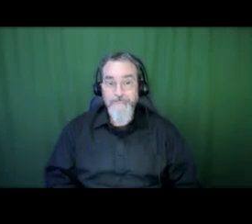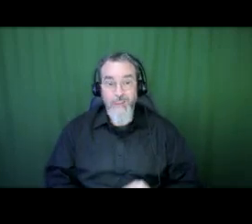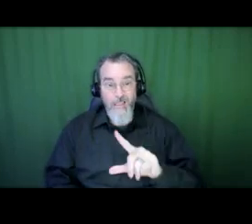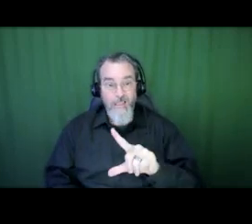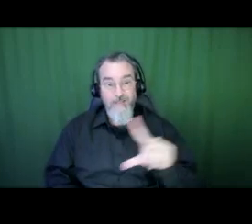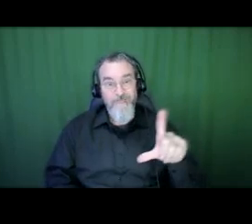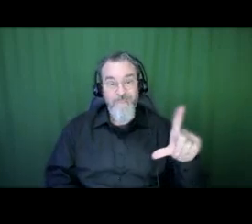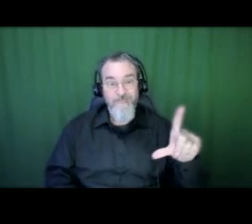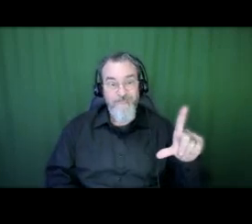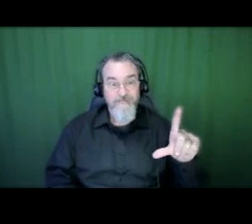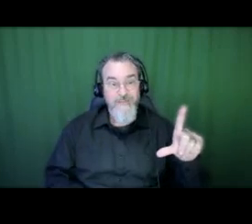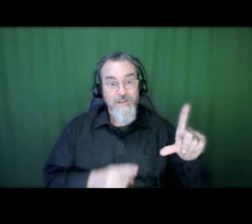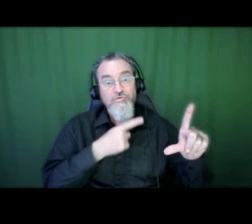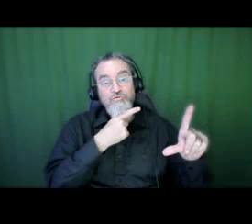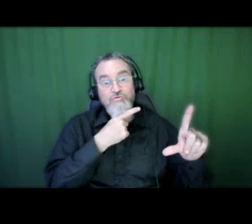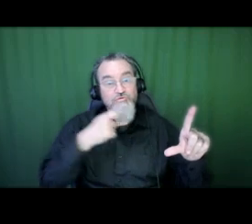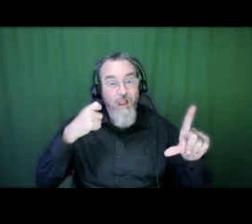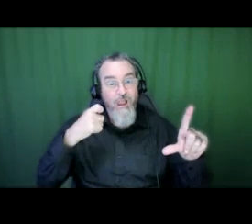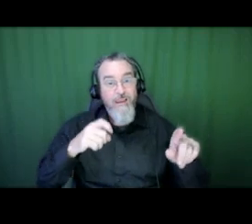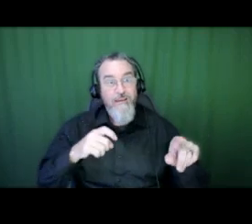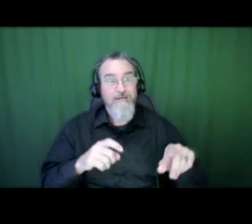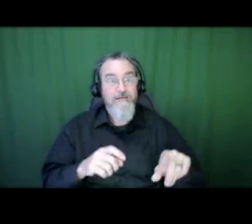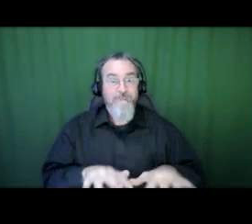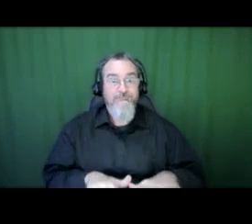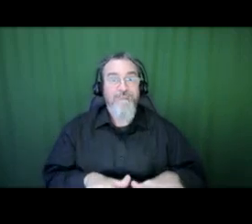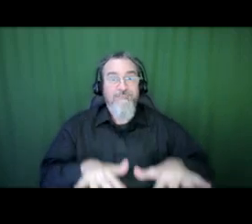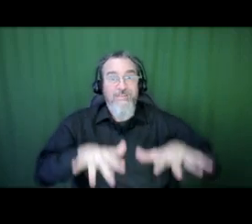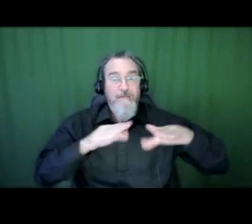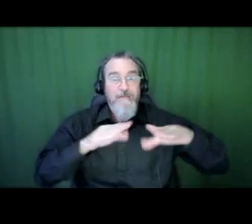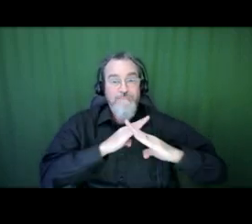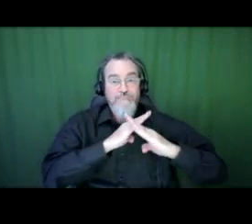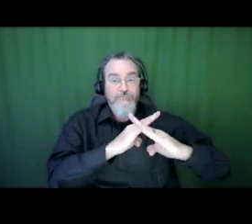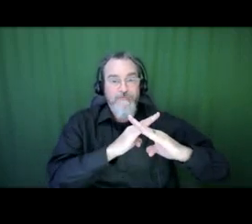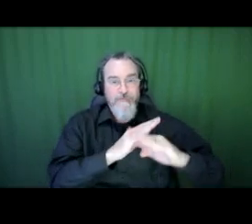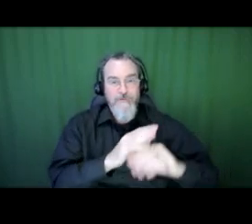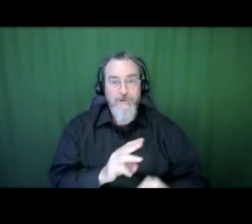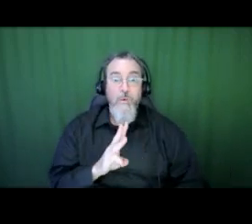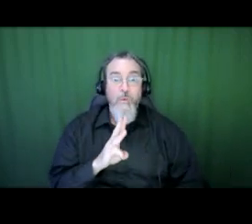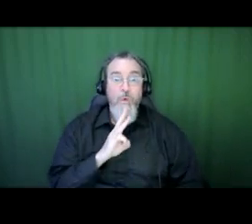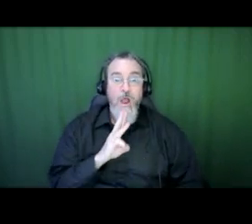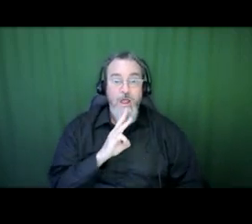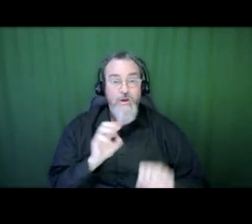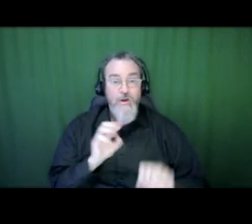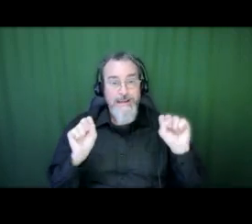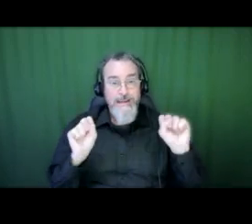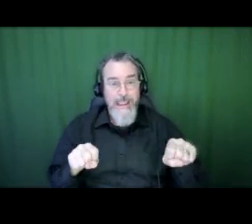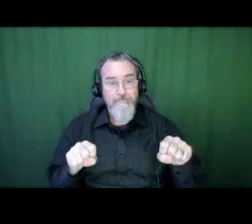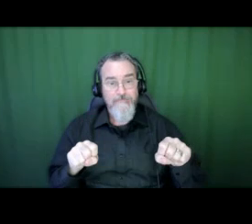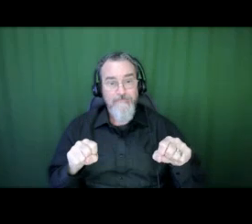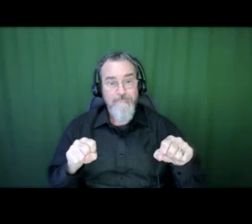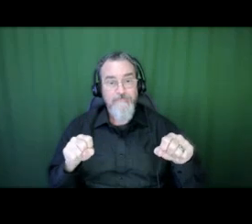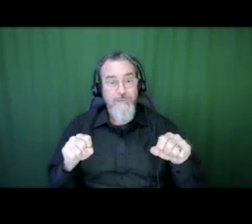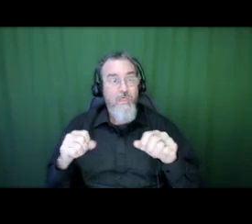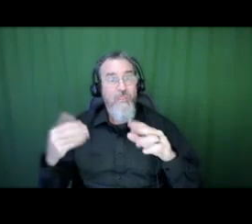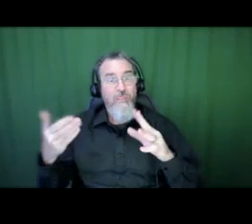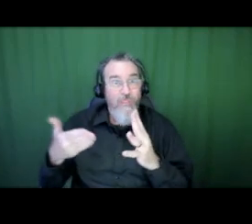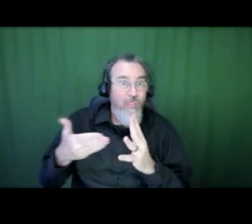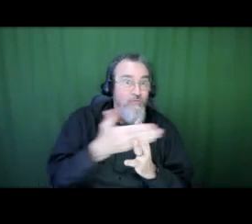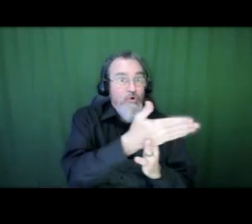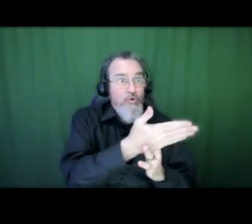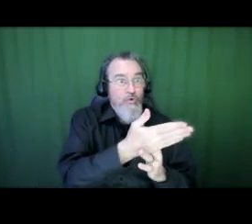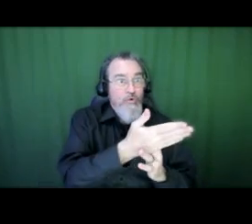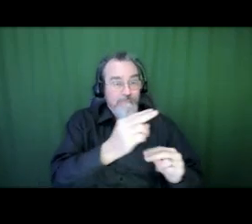the dry flood proofing, where water can move between and underneath and through the structure.